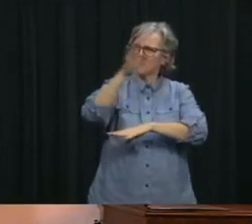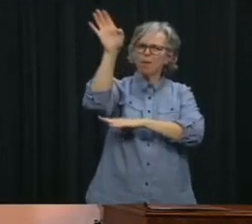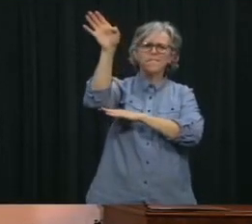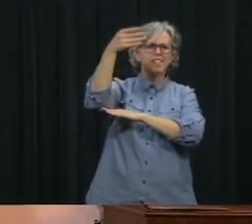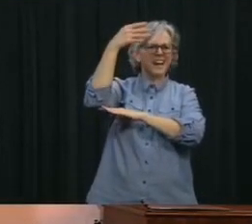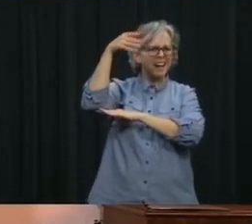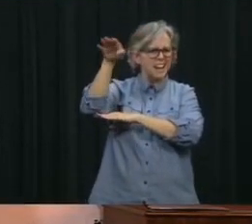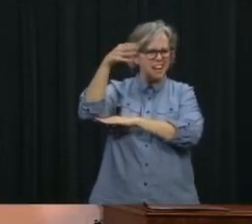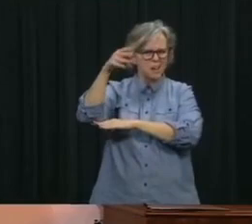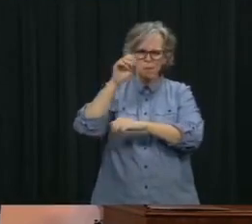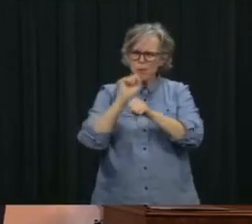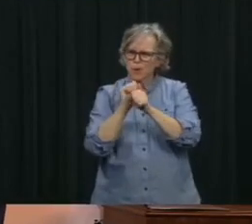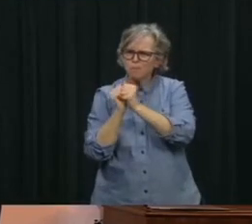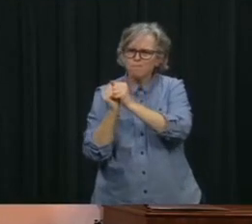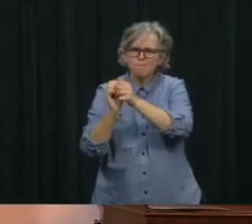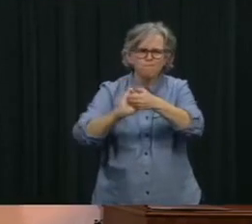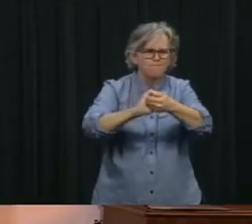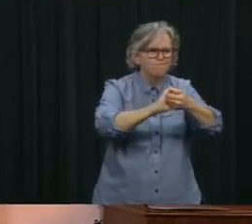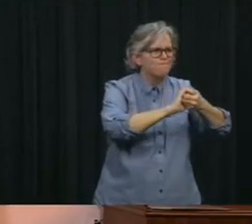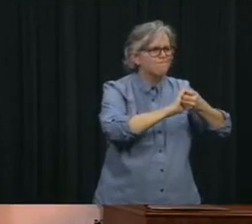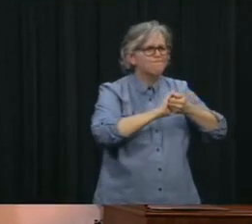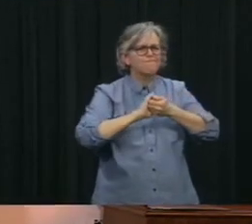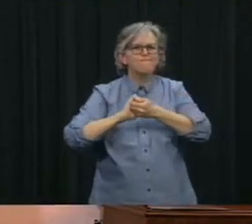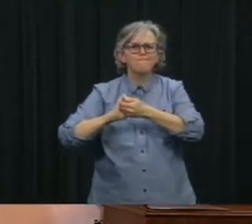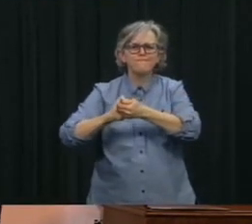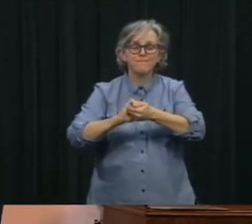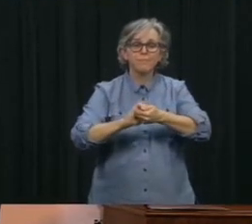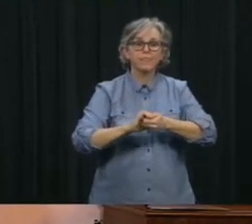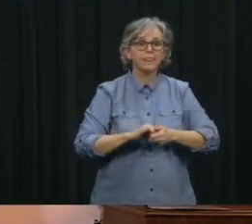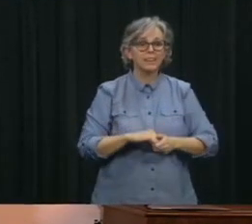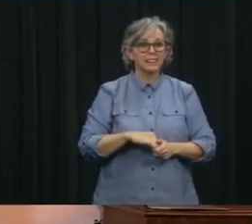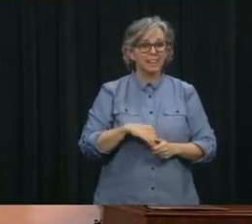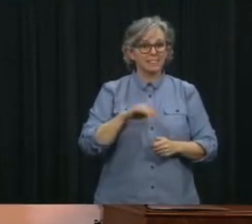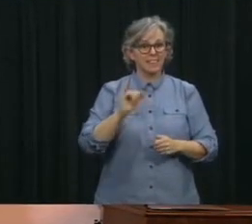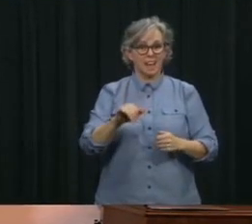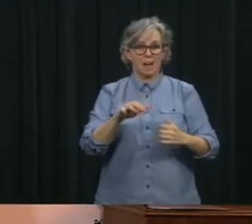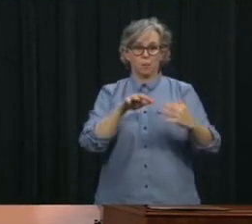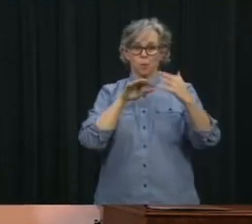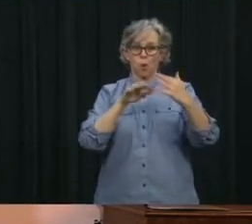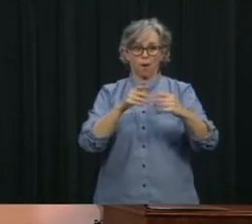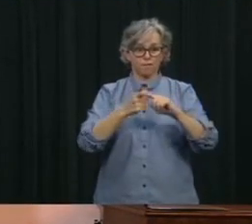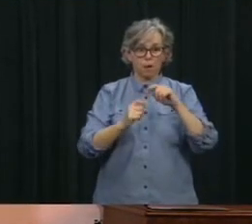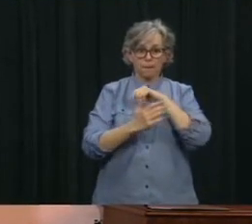We have been attacked, not by a foreign enemy, but certainly by this